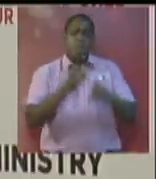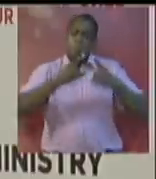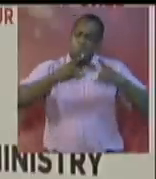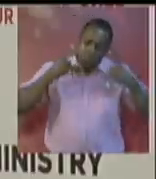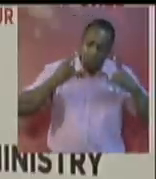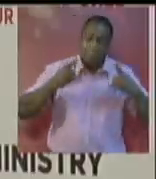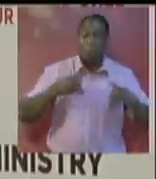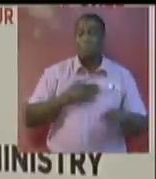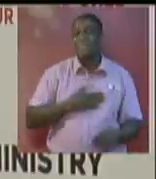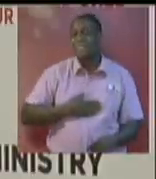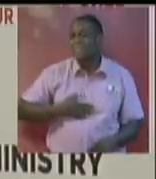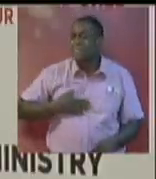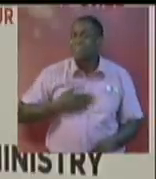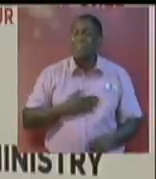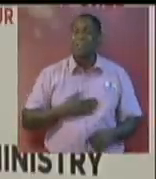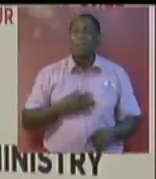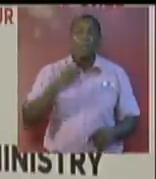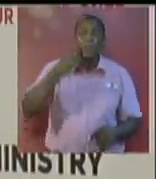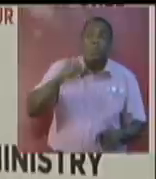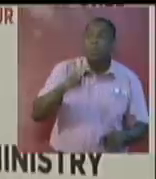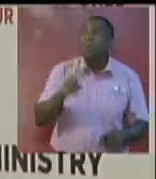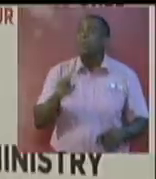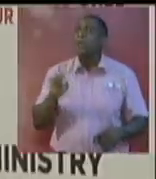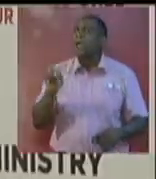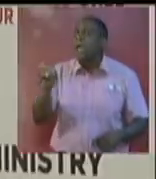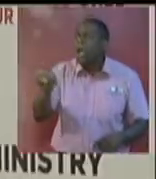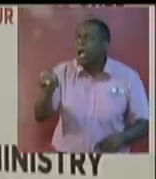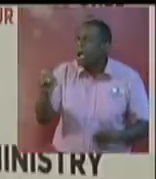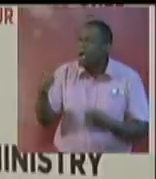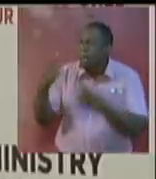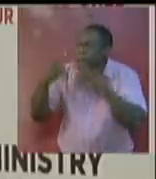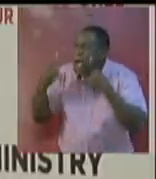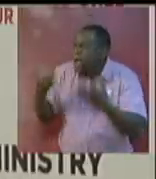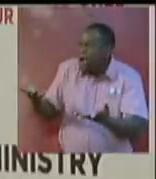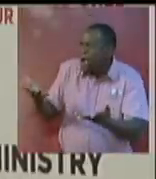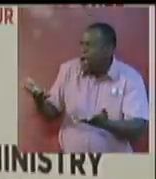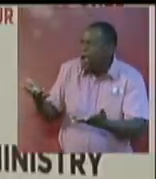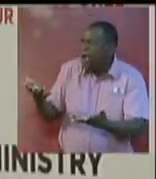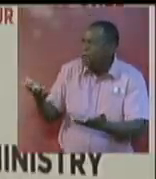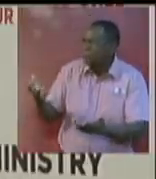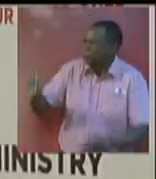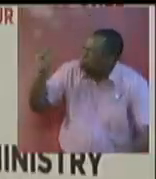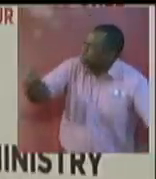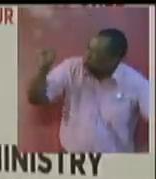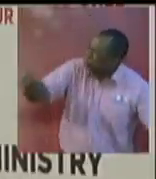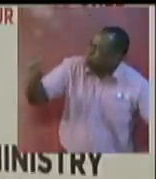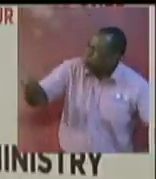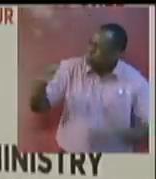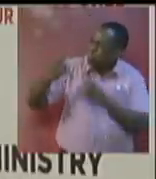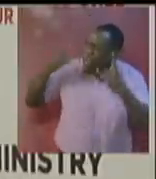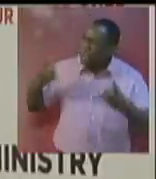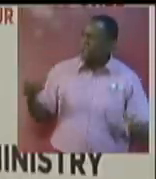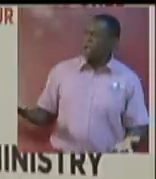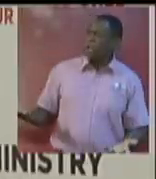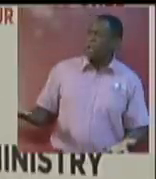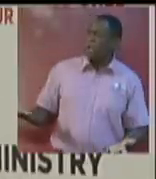do so. So if you are sitting in a work environment, and what we found is in a couple of the cases that I just talked